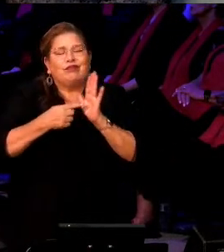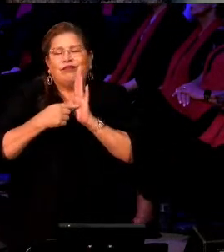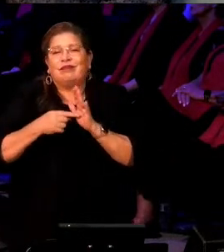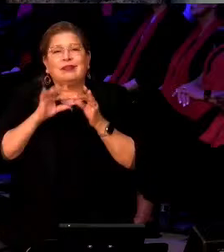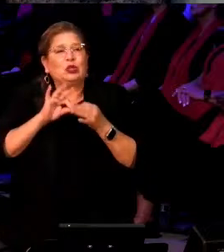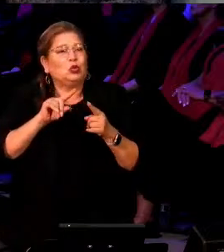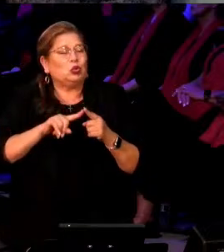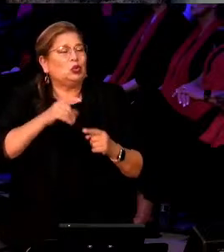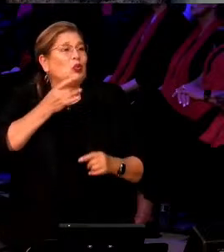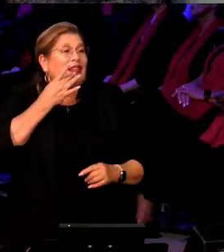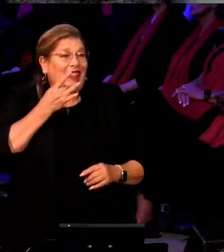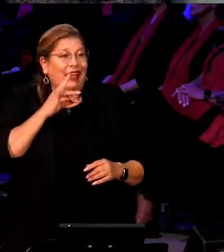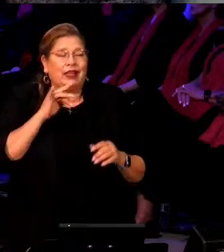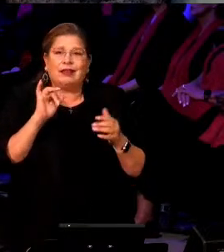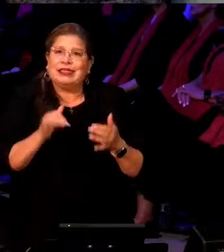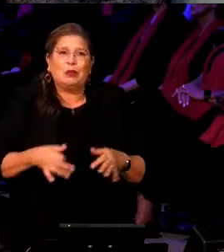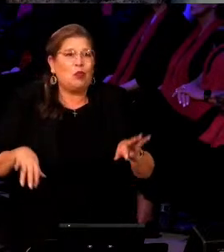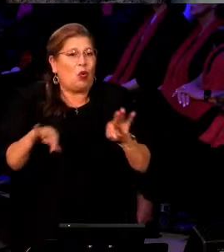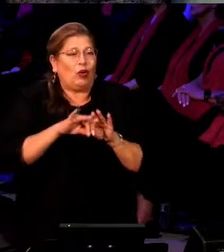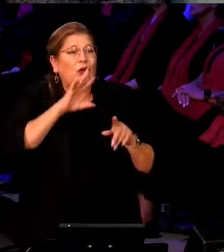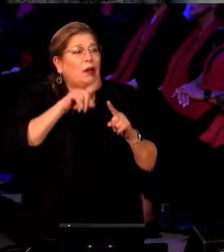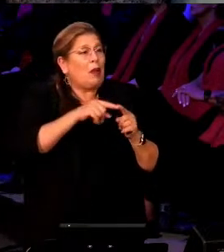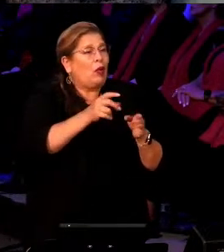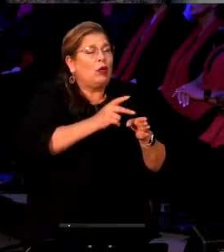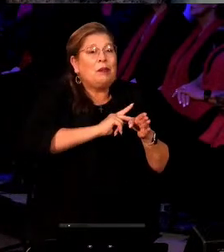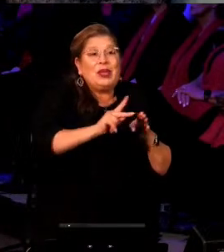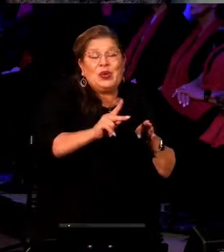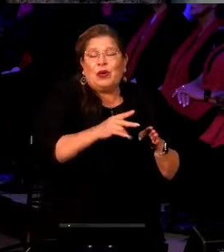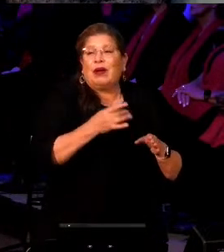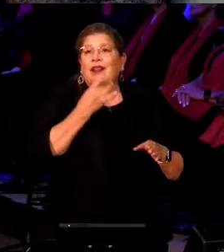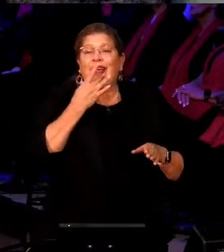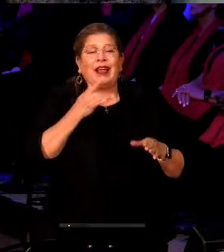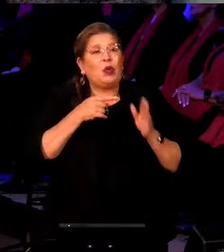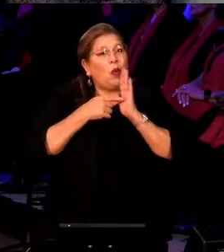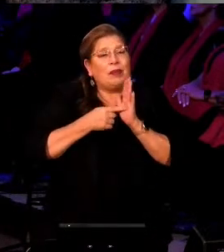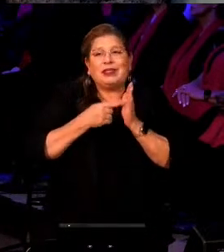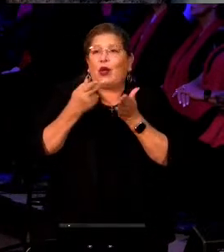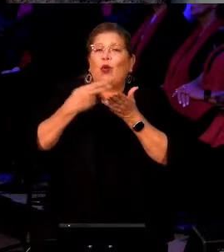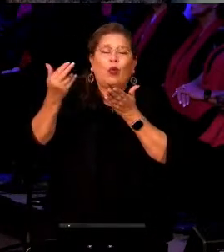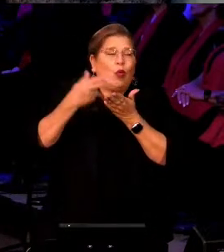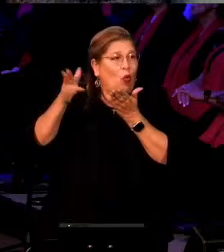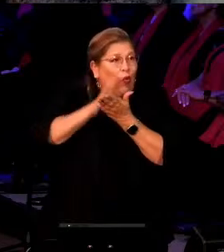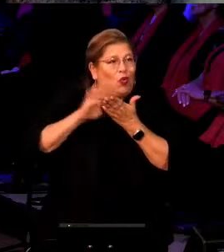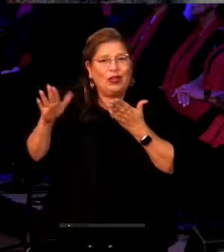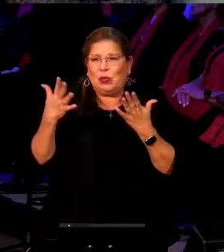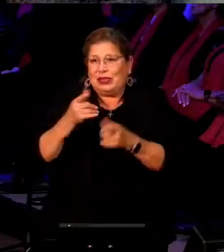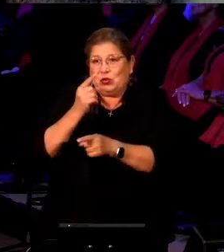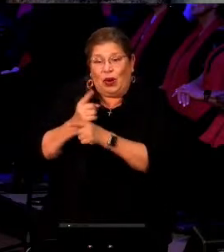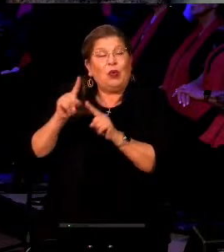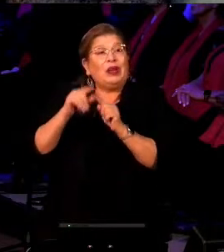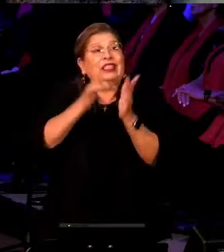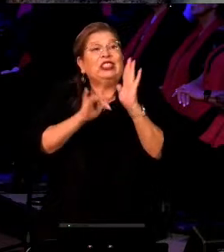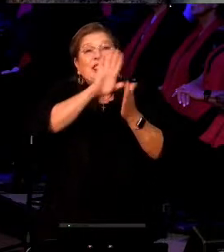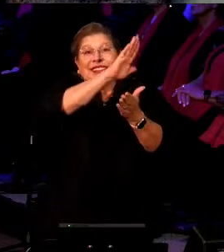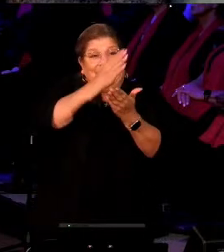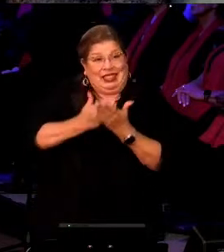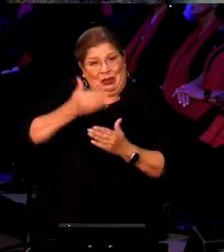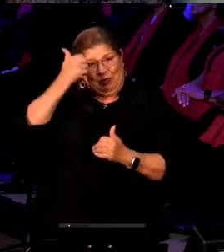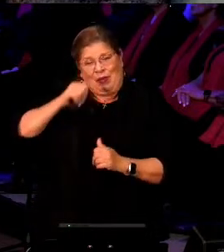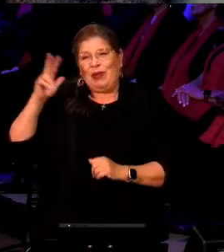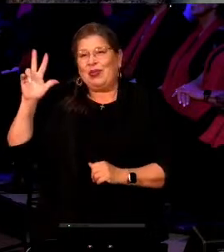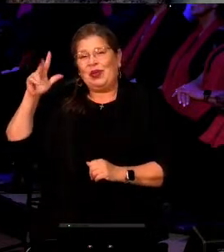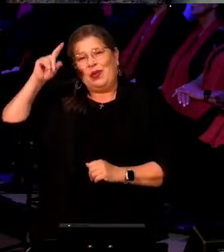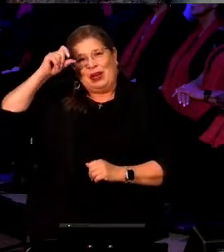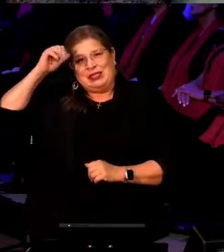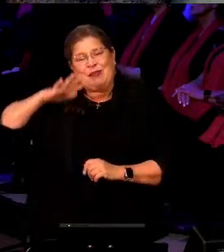is pure, that which is moral, that which is holy and right. When Jesus came into the world, the Magi were led to